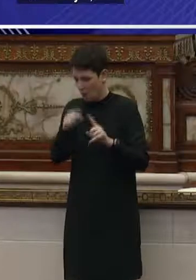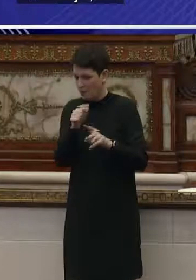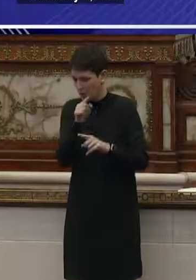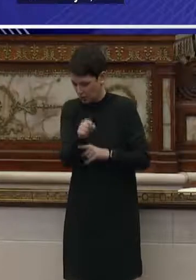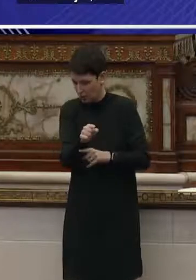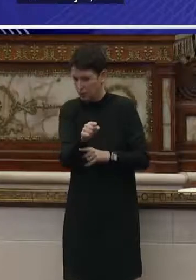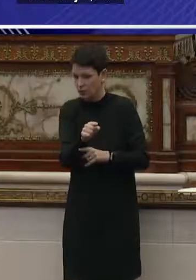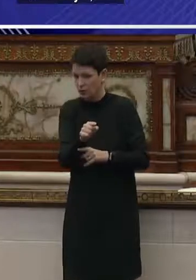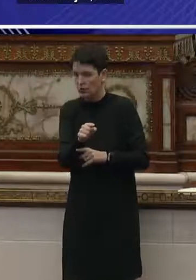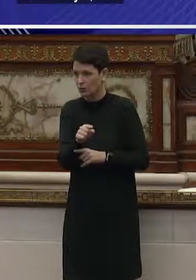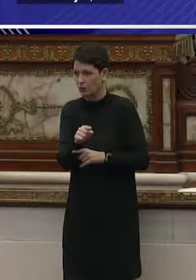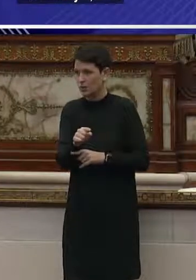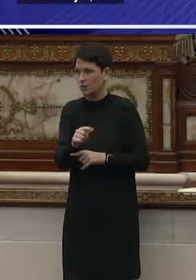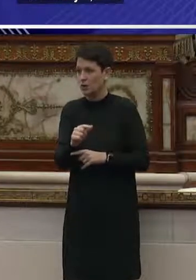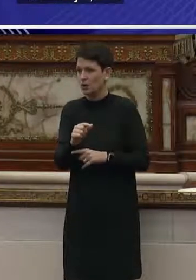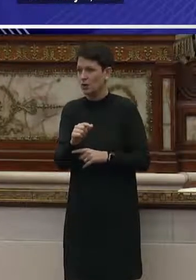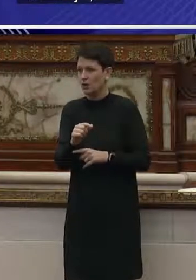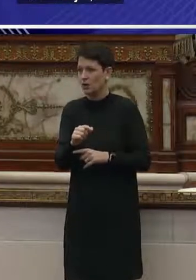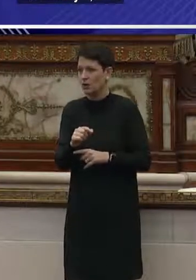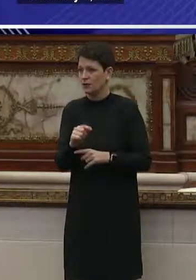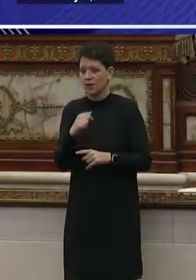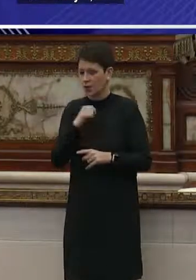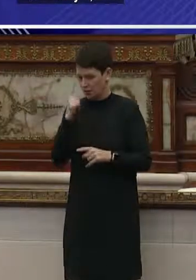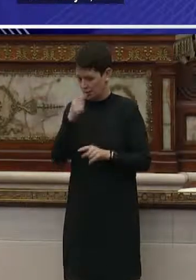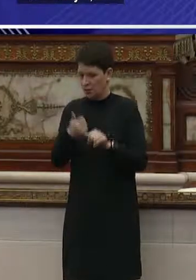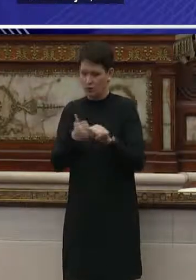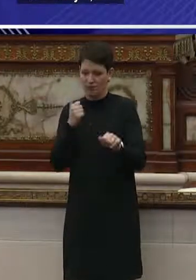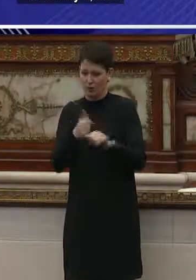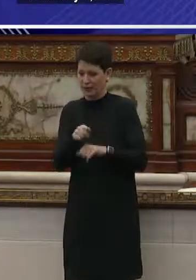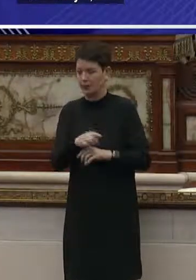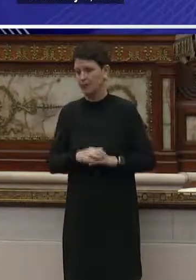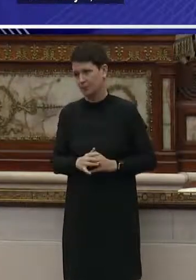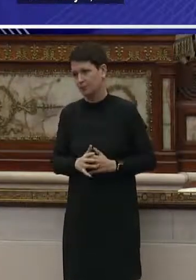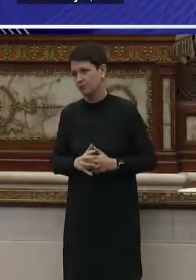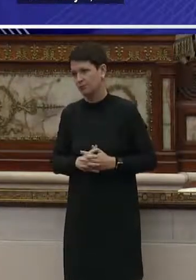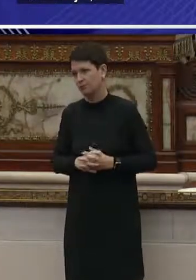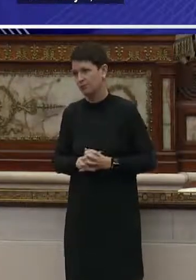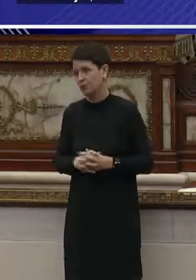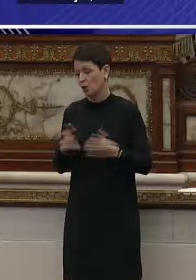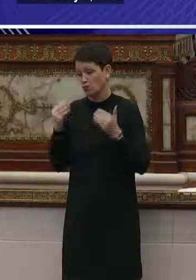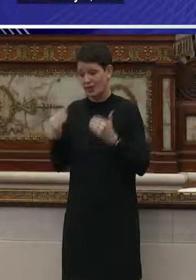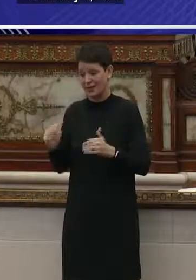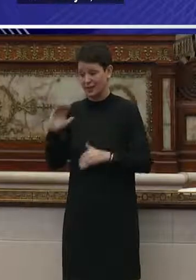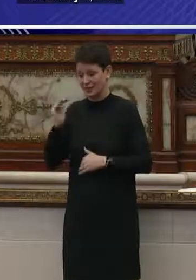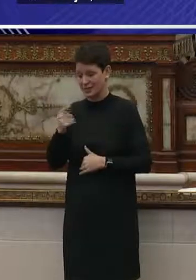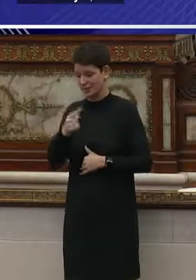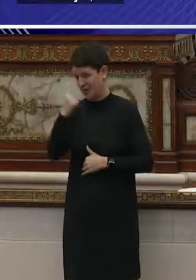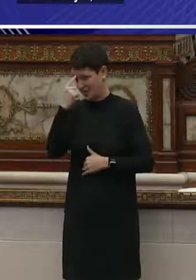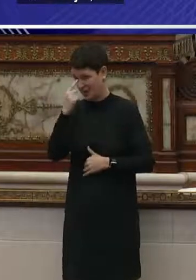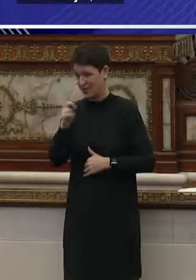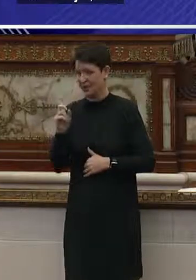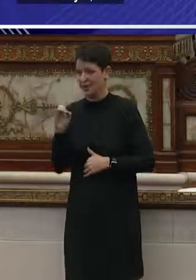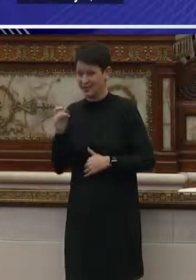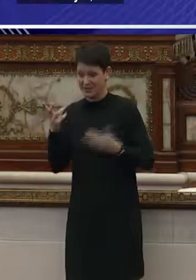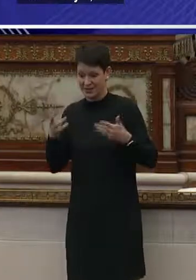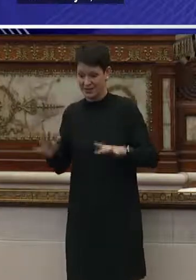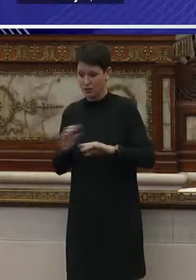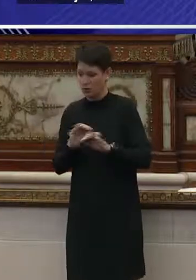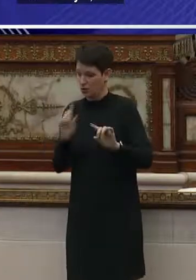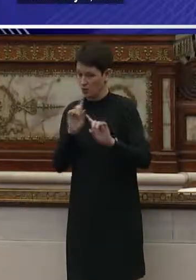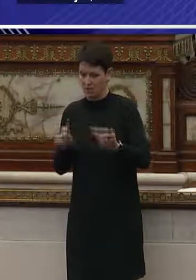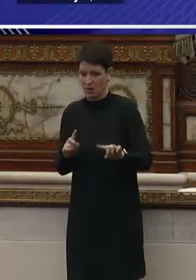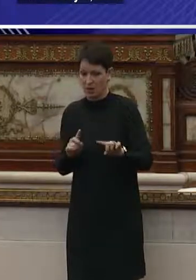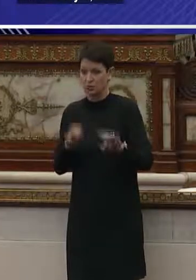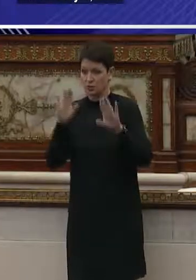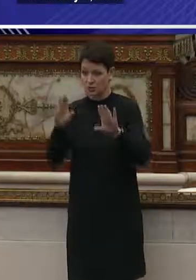and so that they don't think it's just gone into a void. All right, because right now it seems like they think they did it and there's no response. So it's